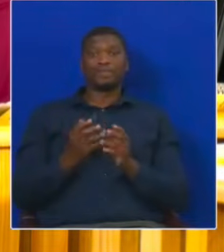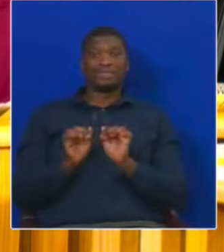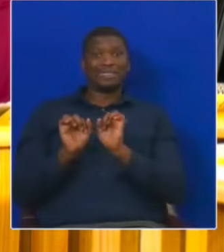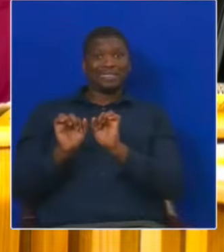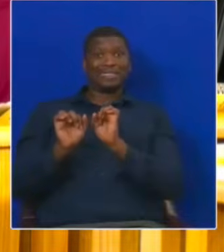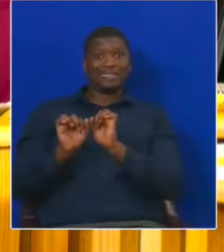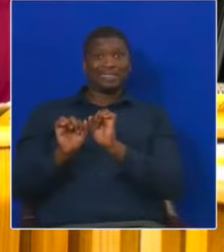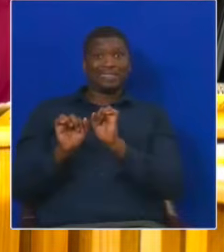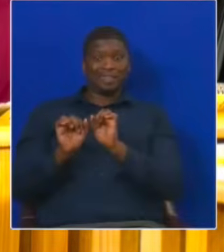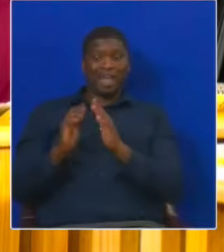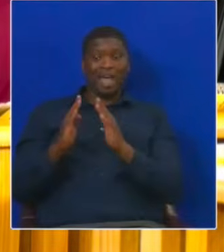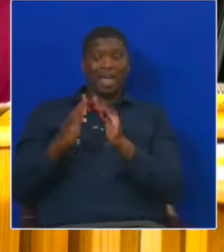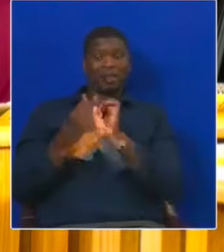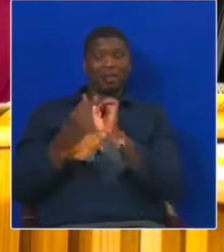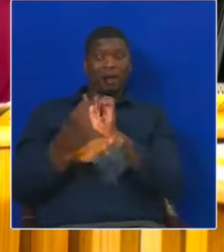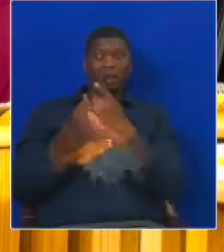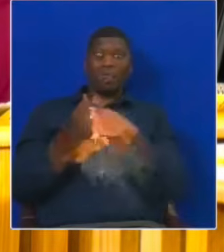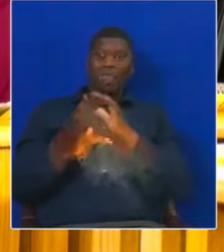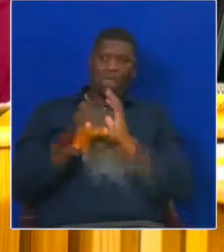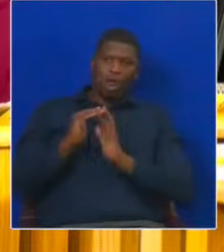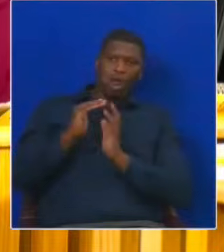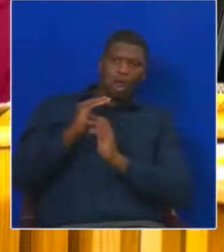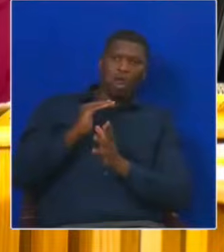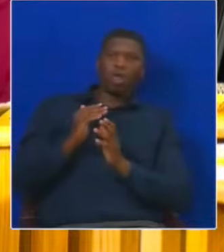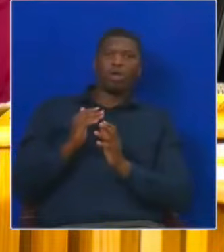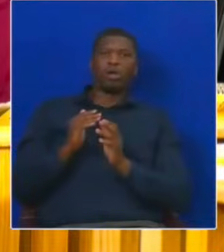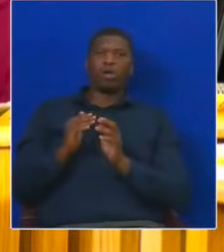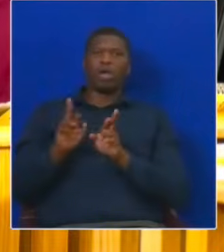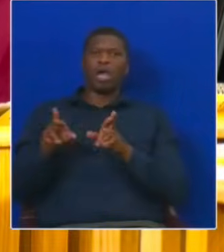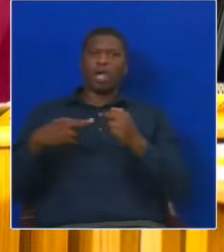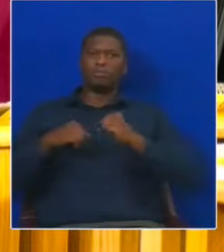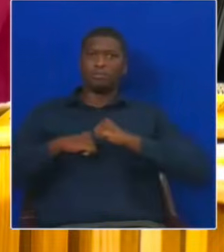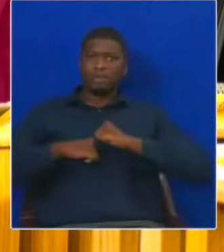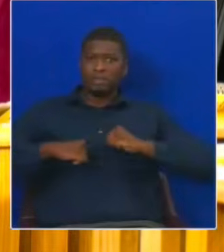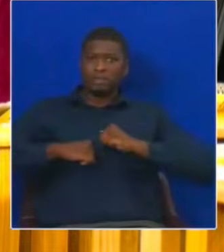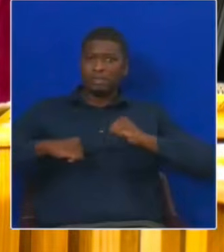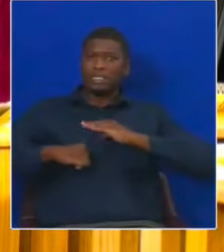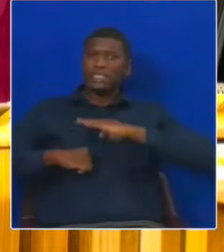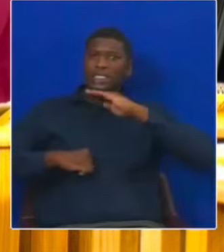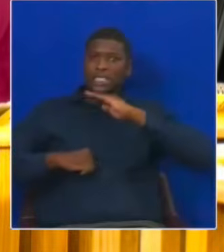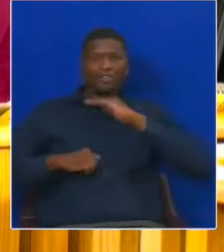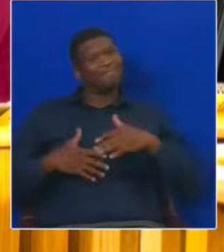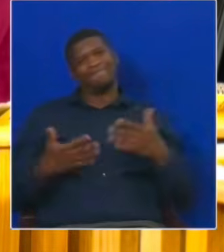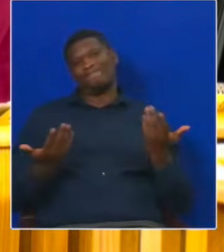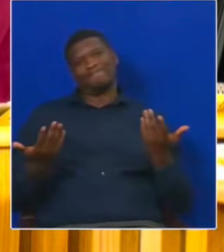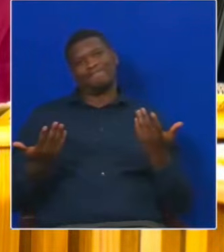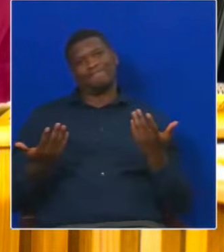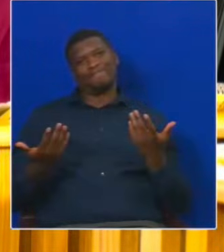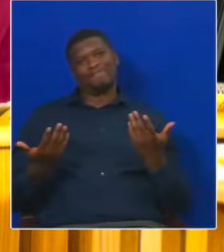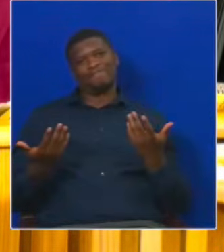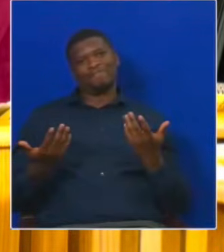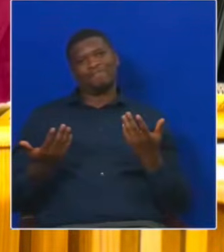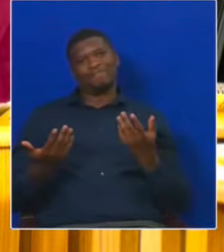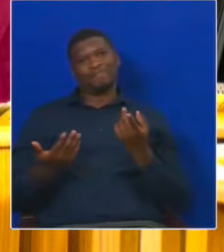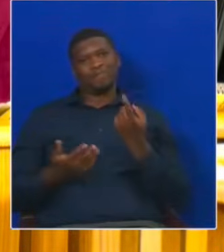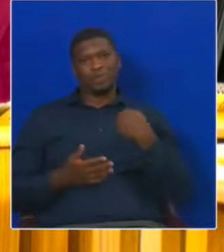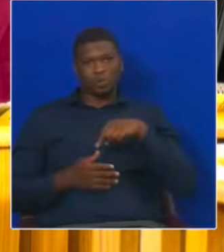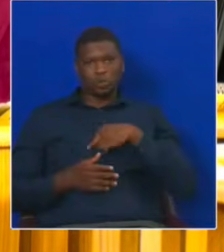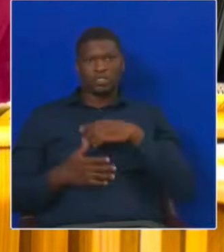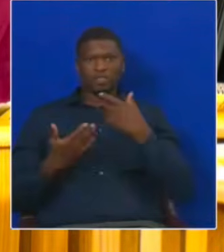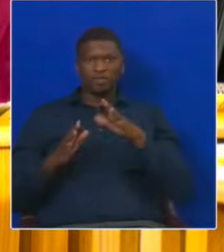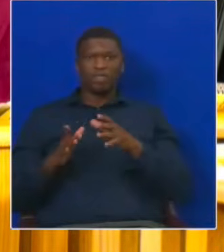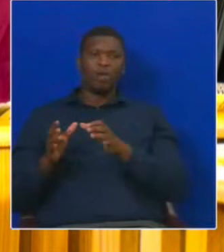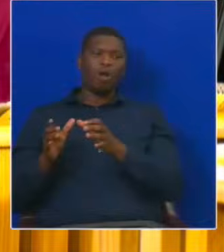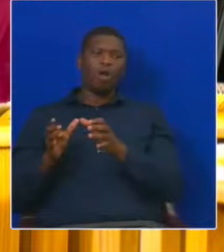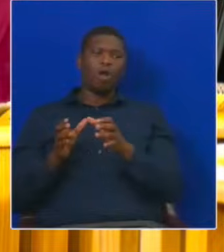room in that house, we had to go to Natalspruit SAPS with